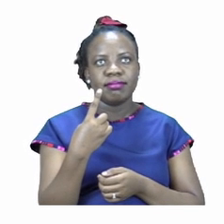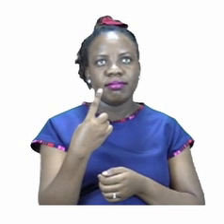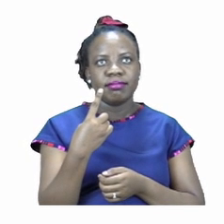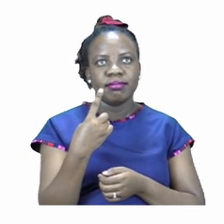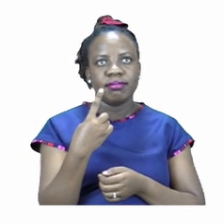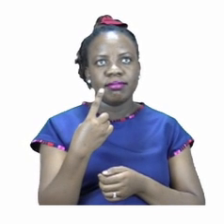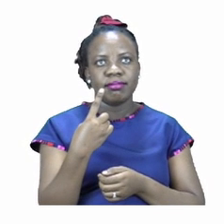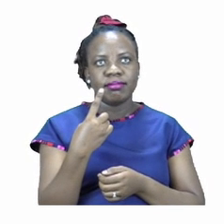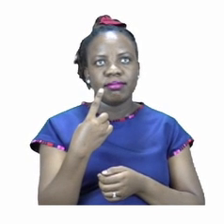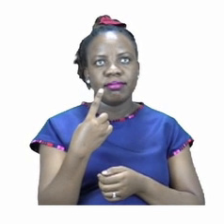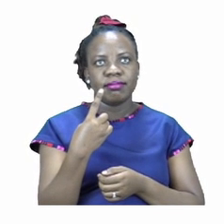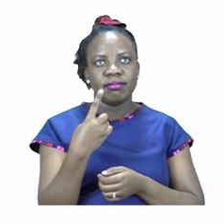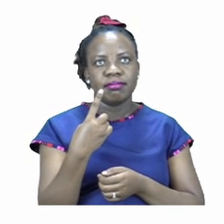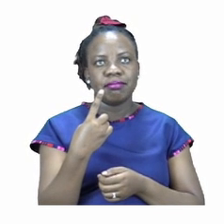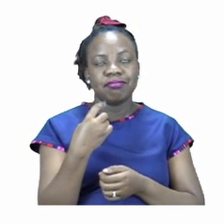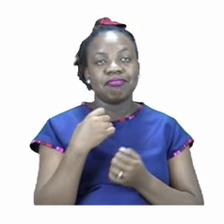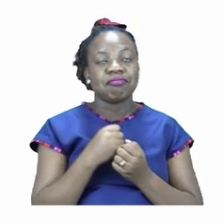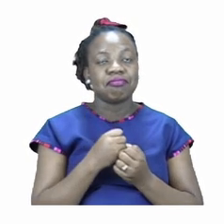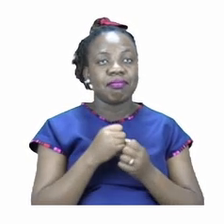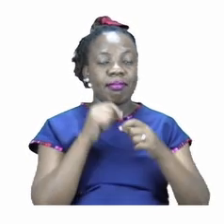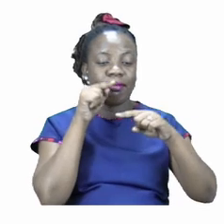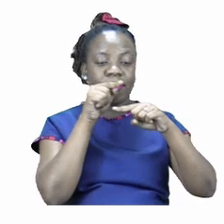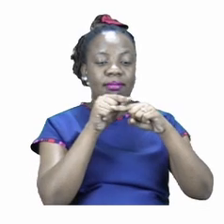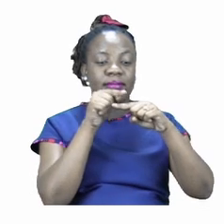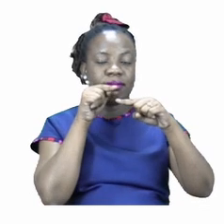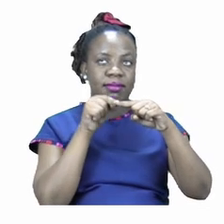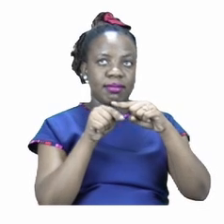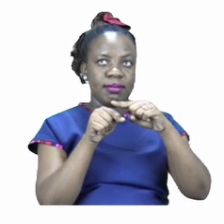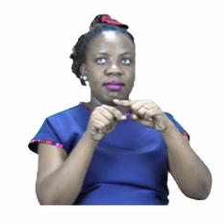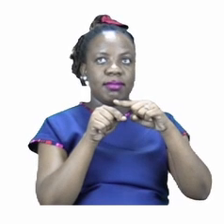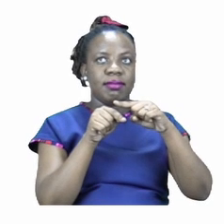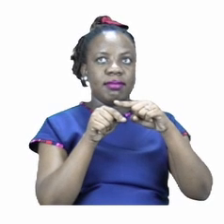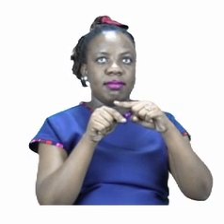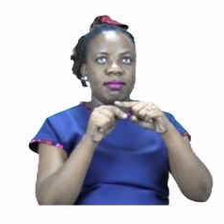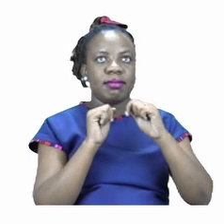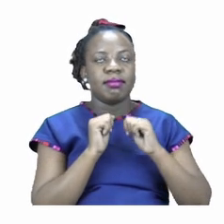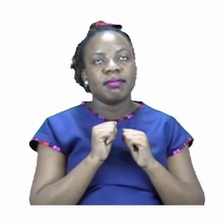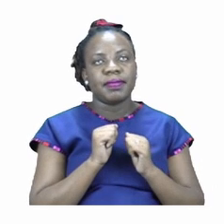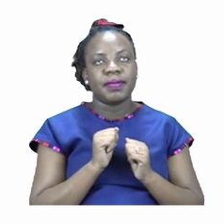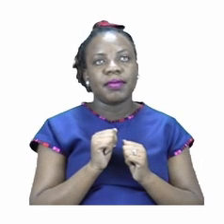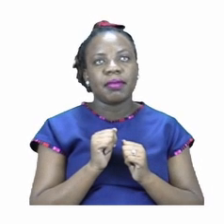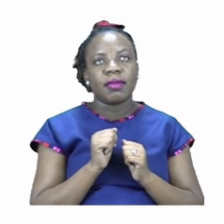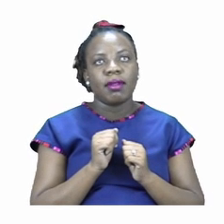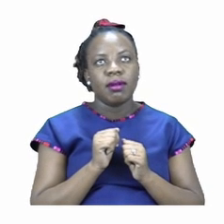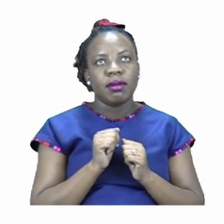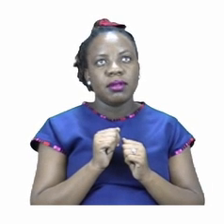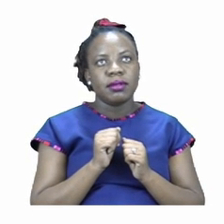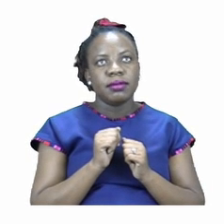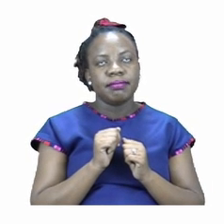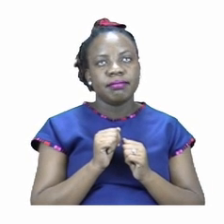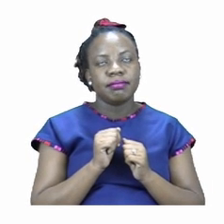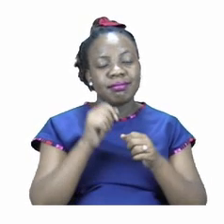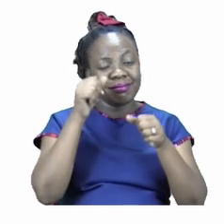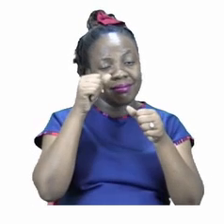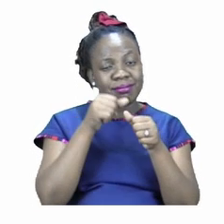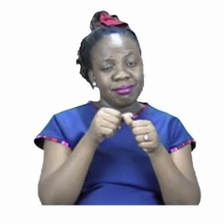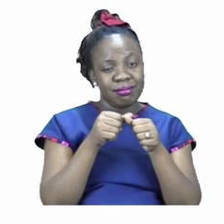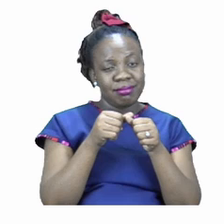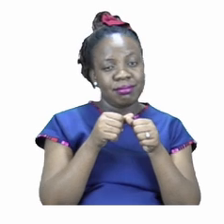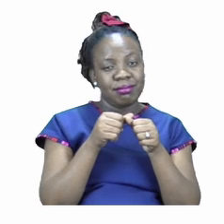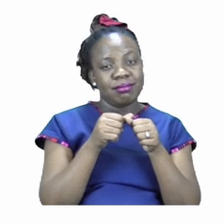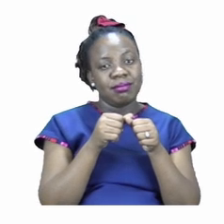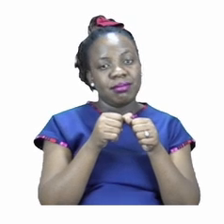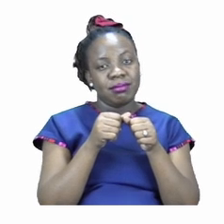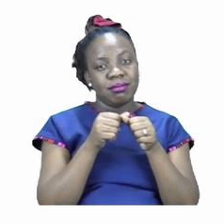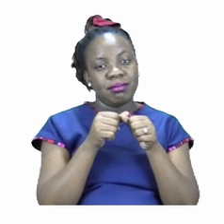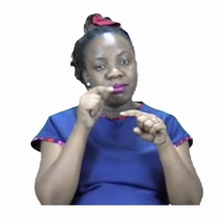doing computations. Today, it's all about division. Now remember, when we are dividing,